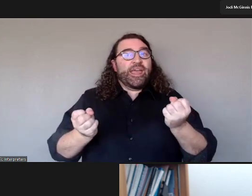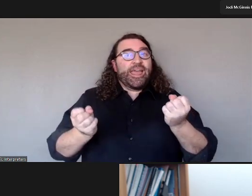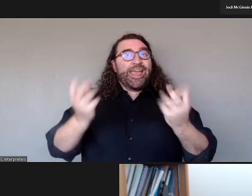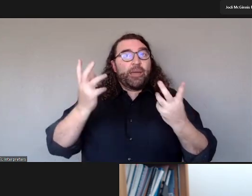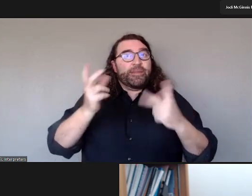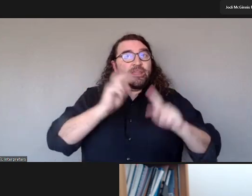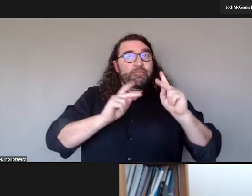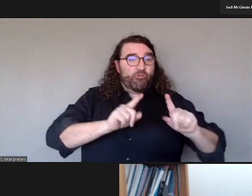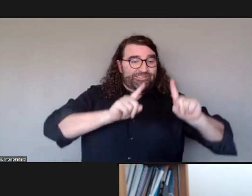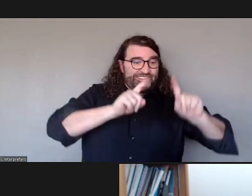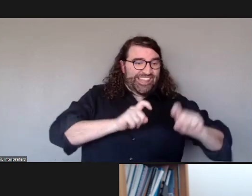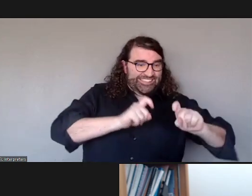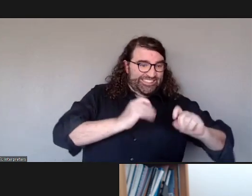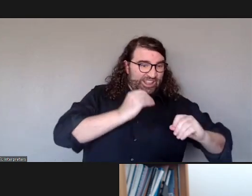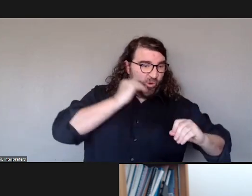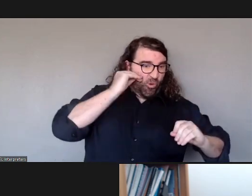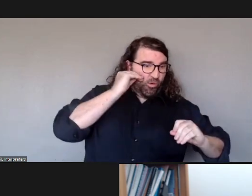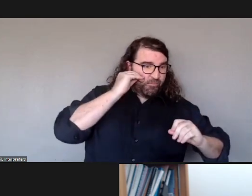state?